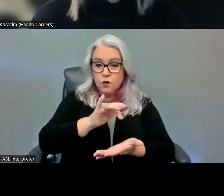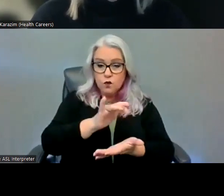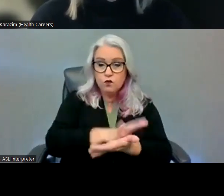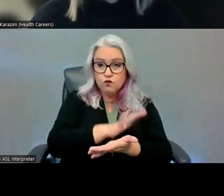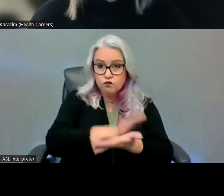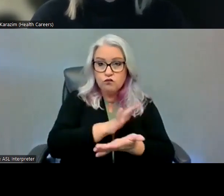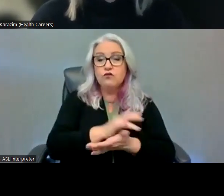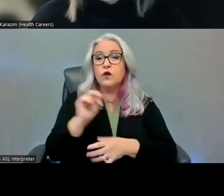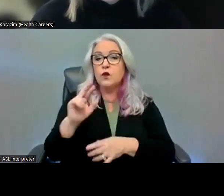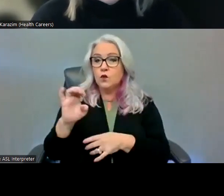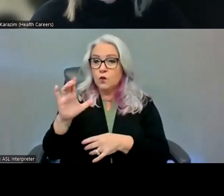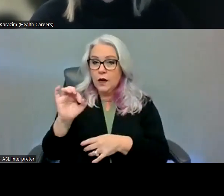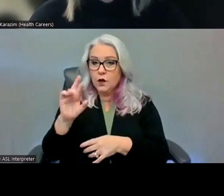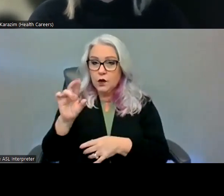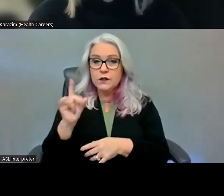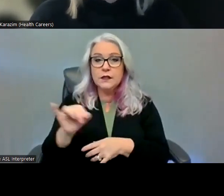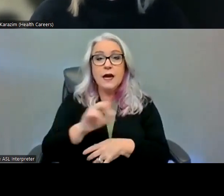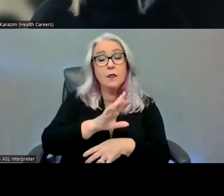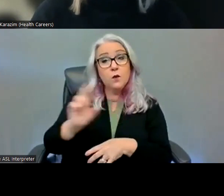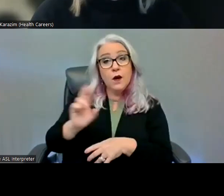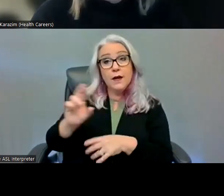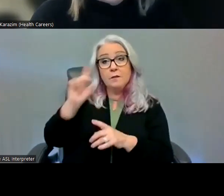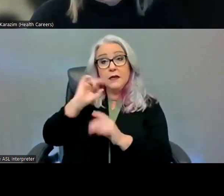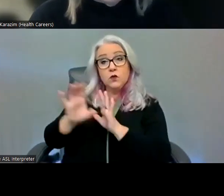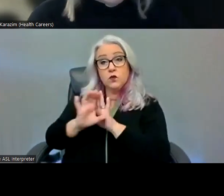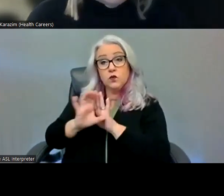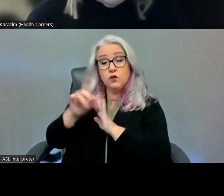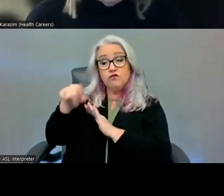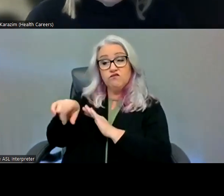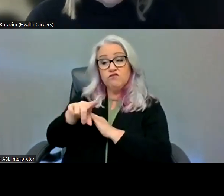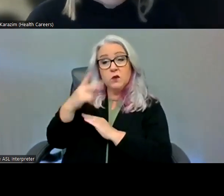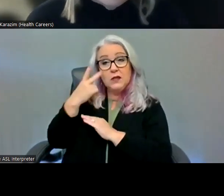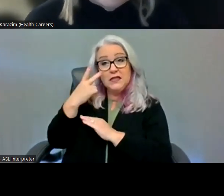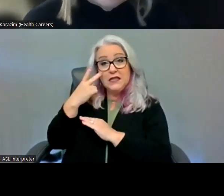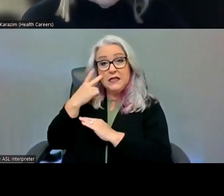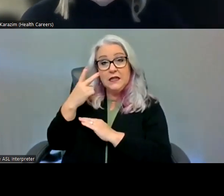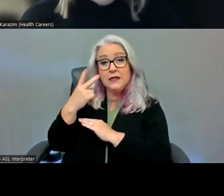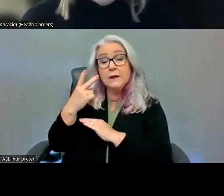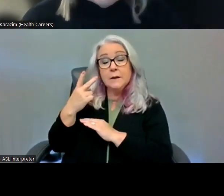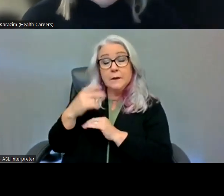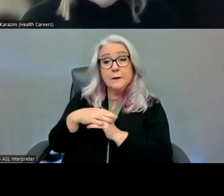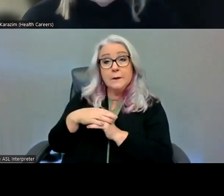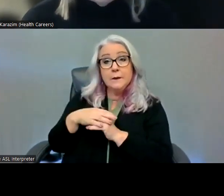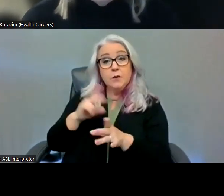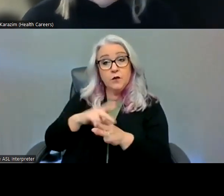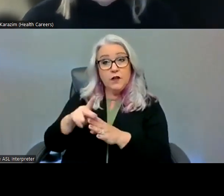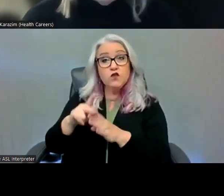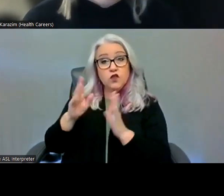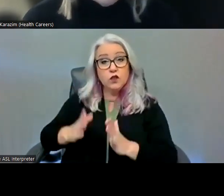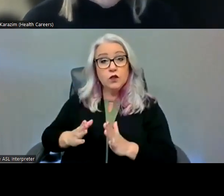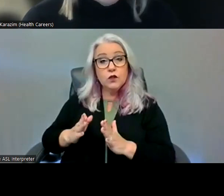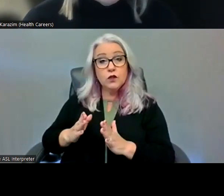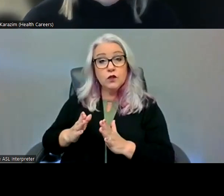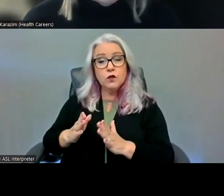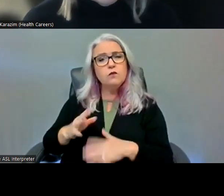very important. Over to the right, you see a professional there in a white